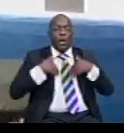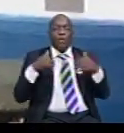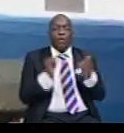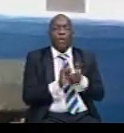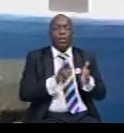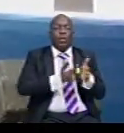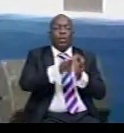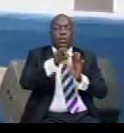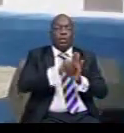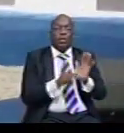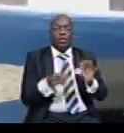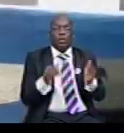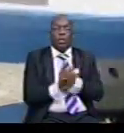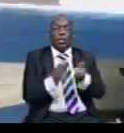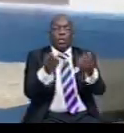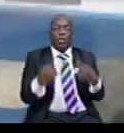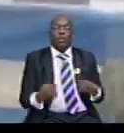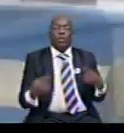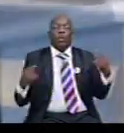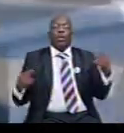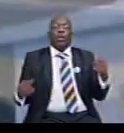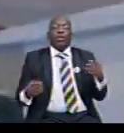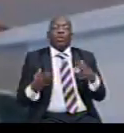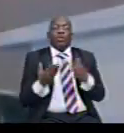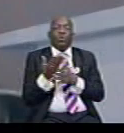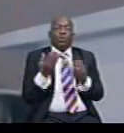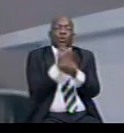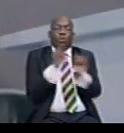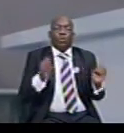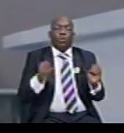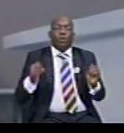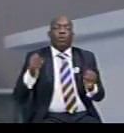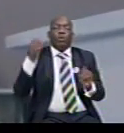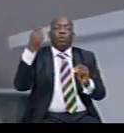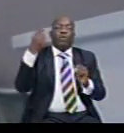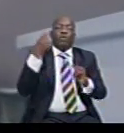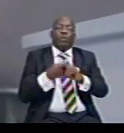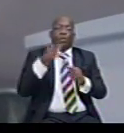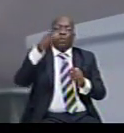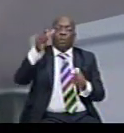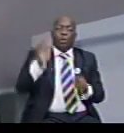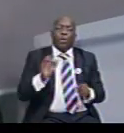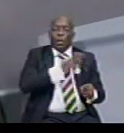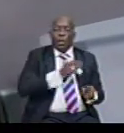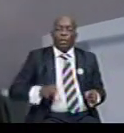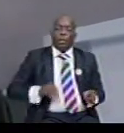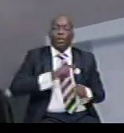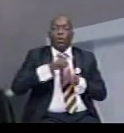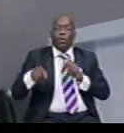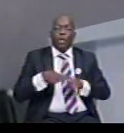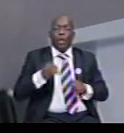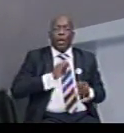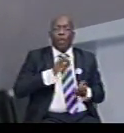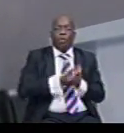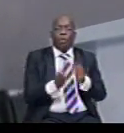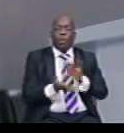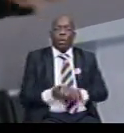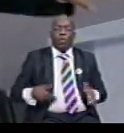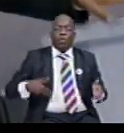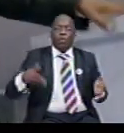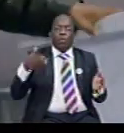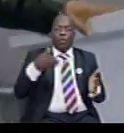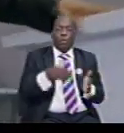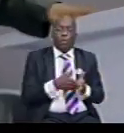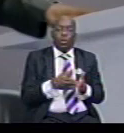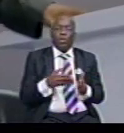through Christ, but only religious. When I became born again then, the Lord, when you will say born again,